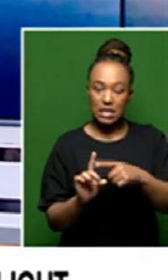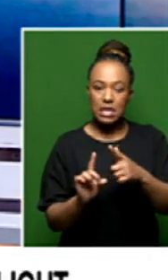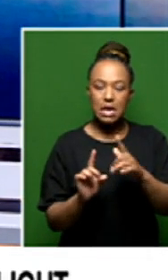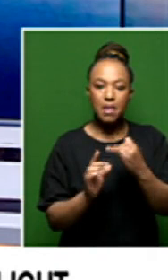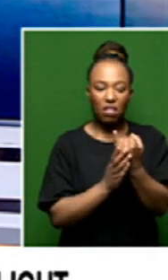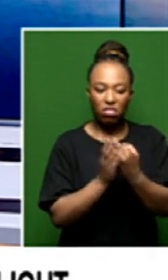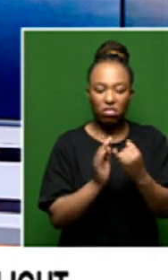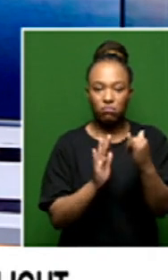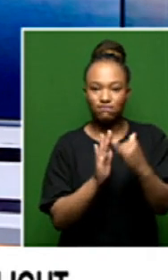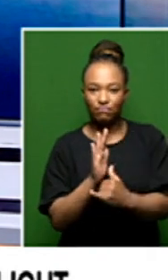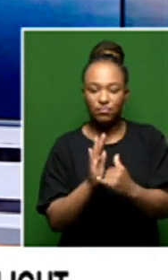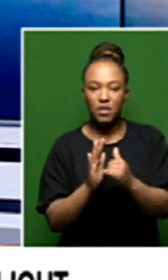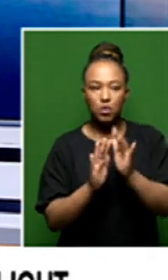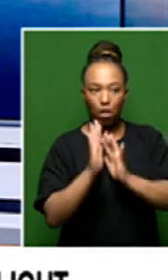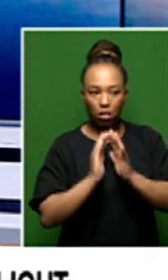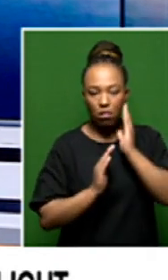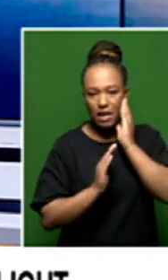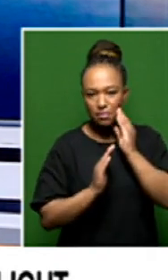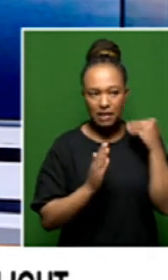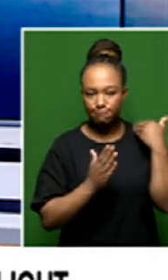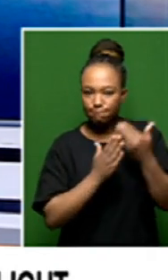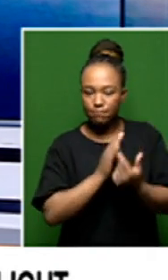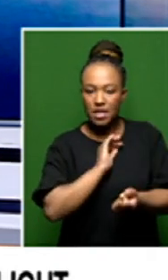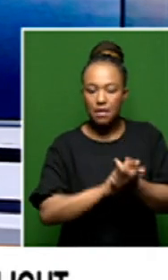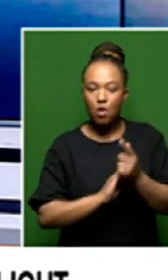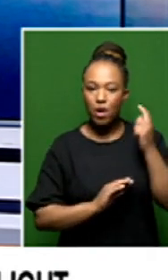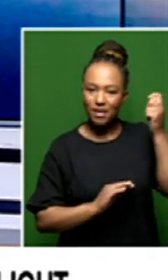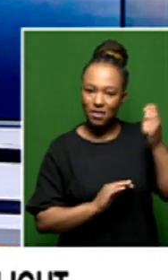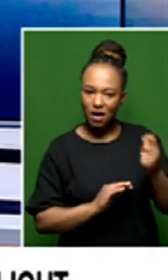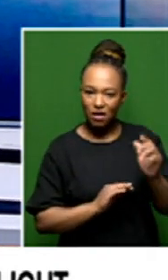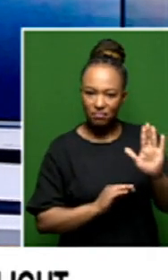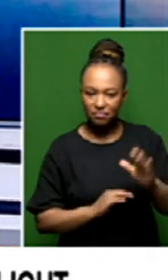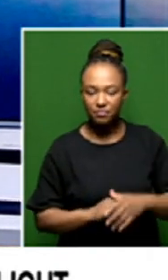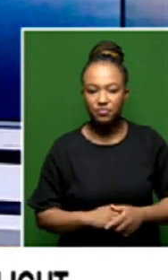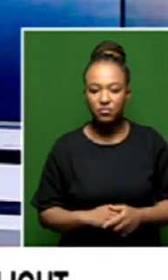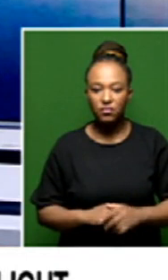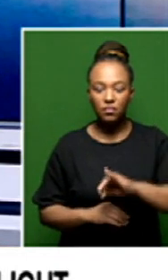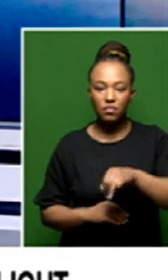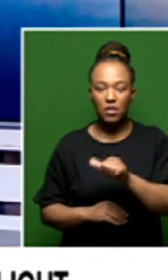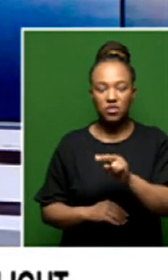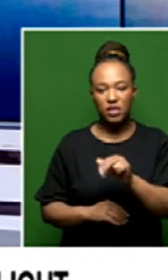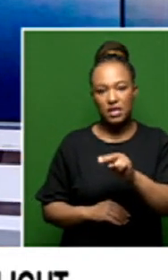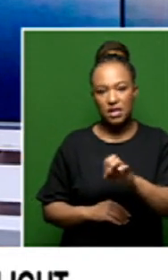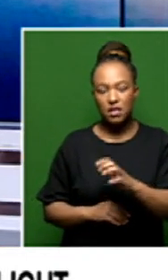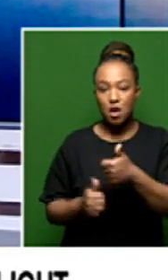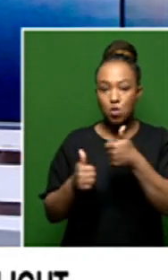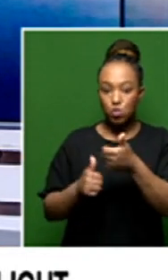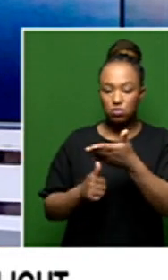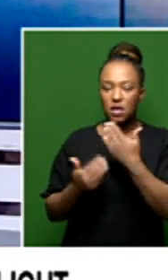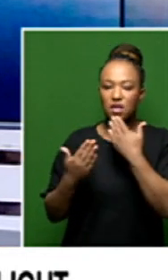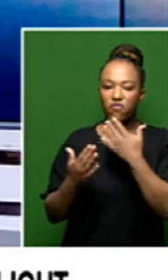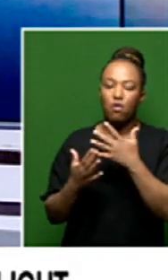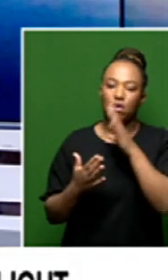to tell us her experience about what she's been going through with Kenyan officials. Janine, good to have you. Thanks so much for talking to